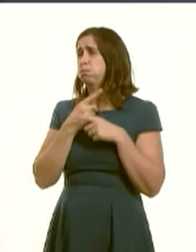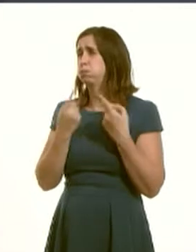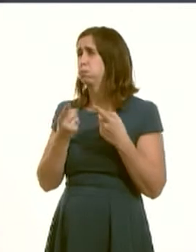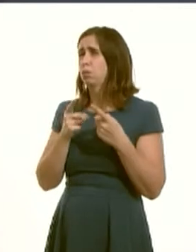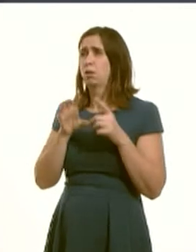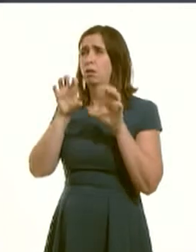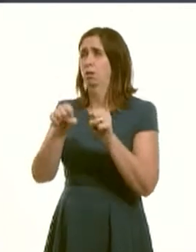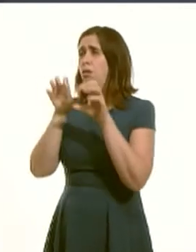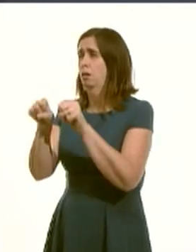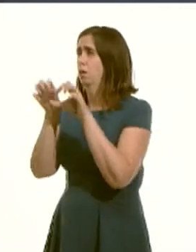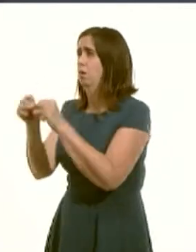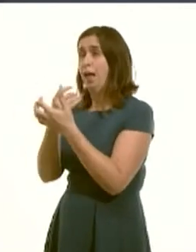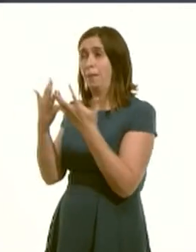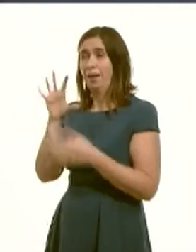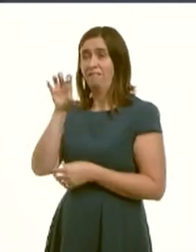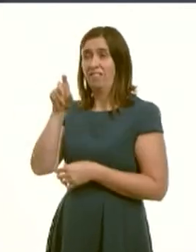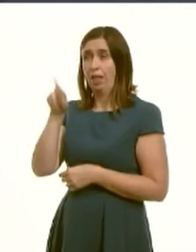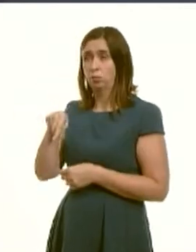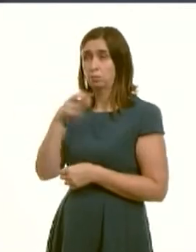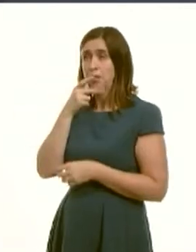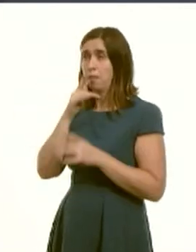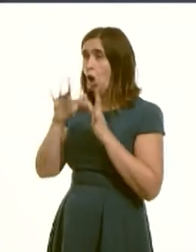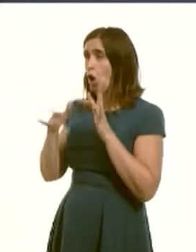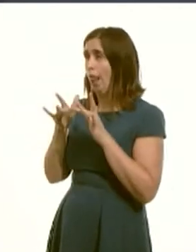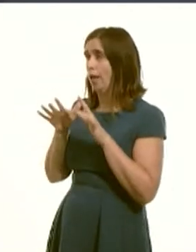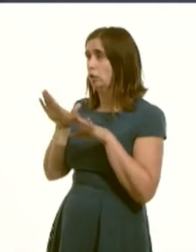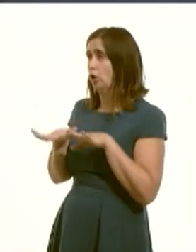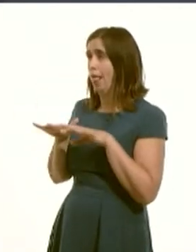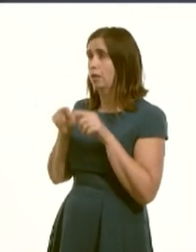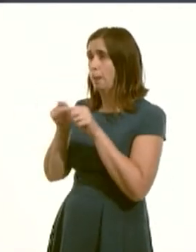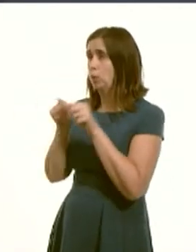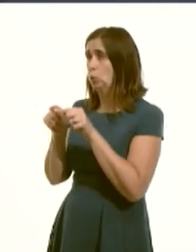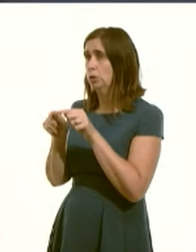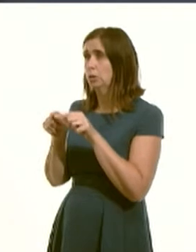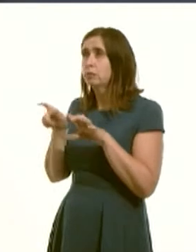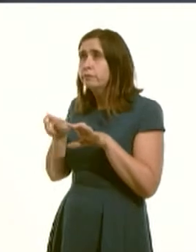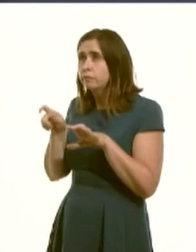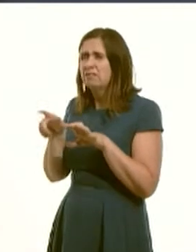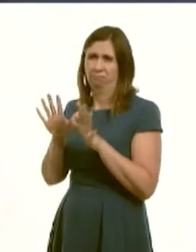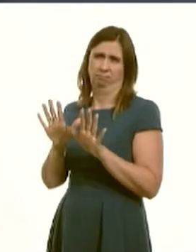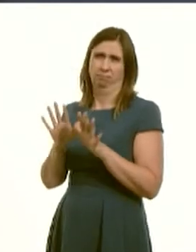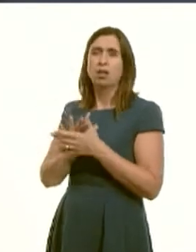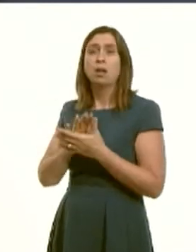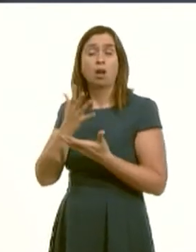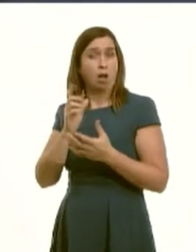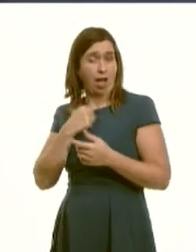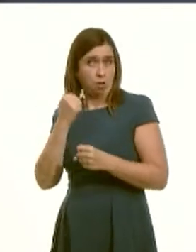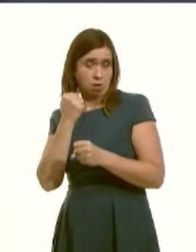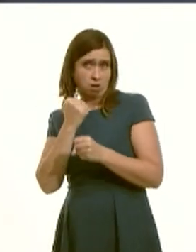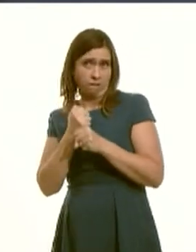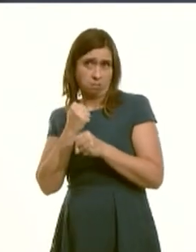the 50,000 people who've engaged in online child abuse, what work do you think our government can